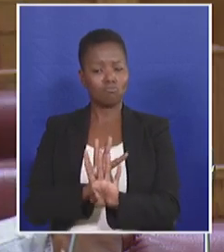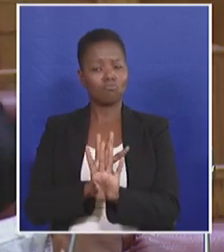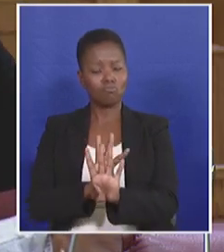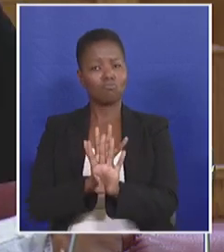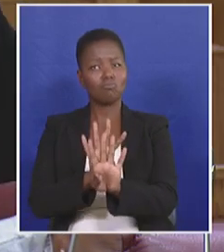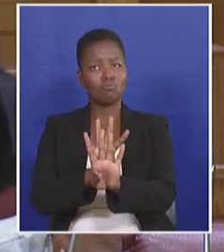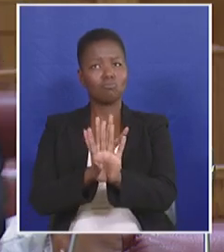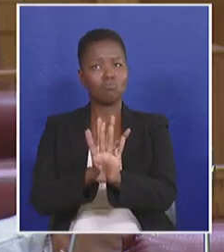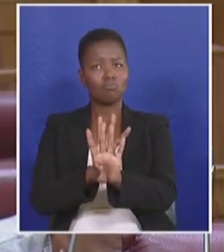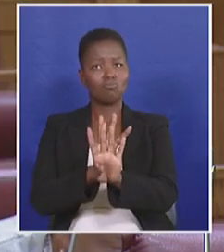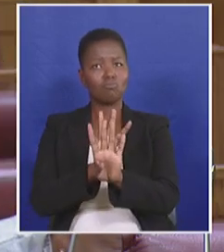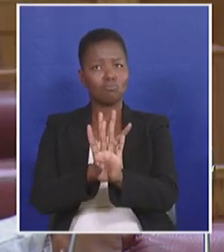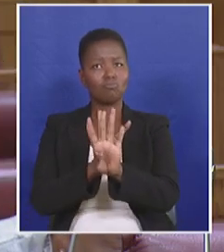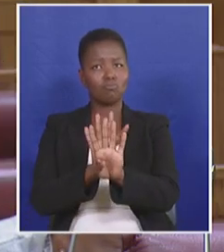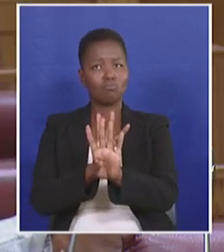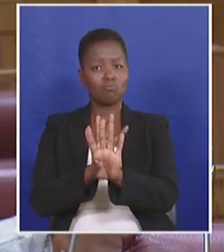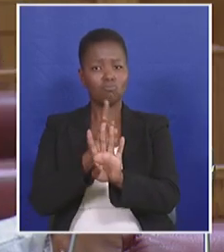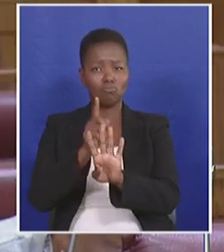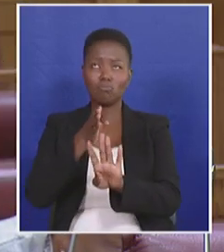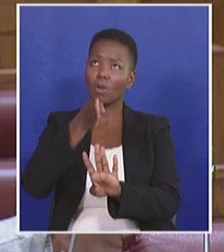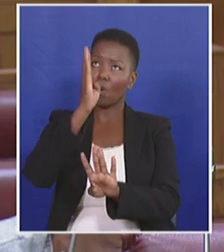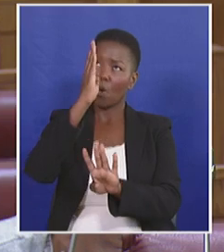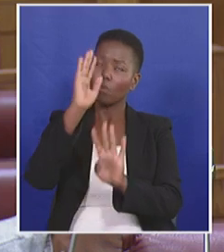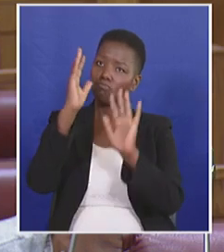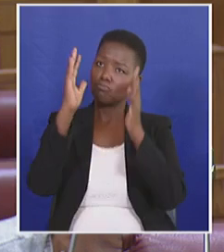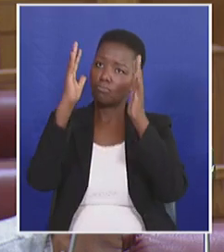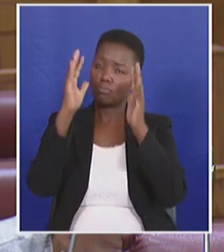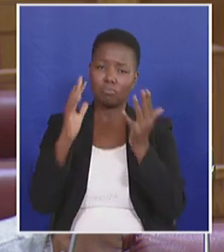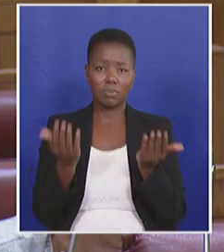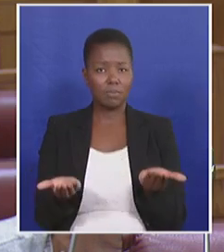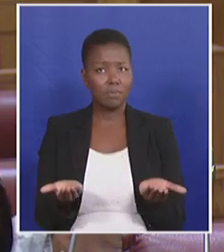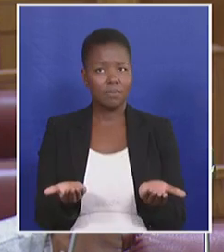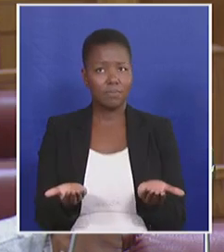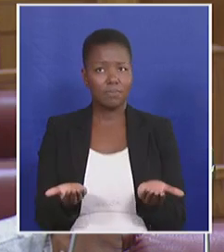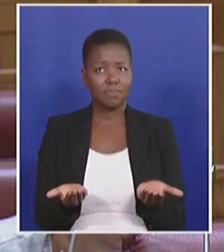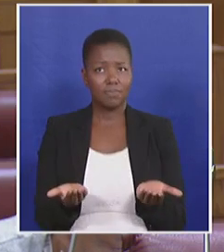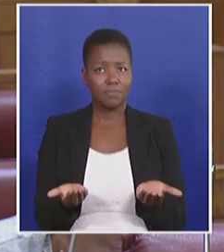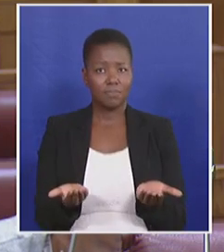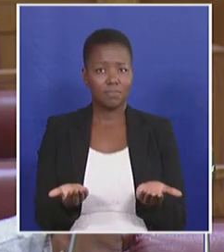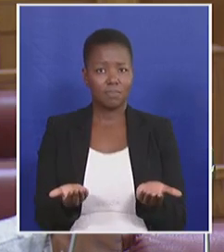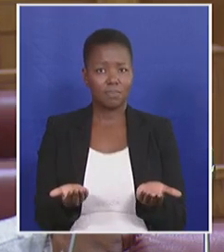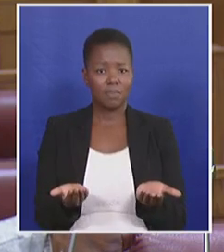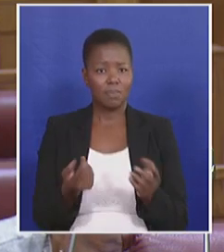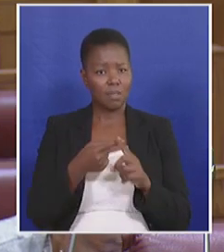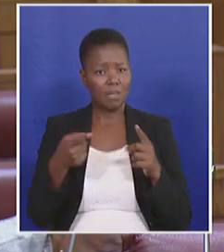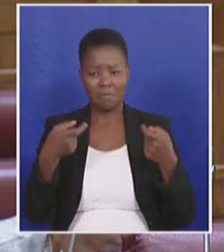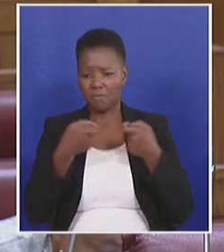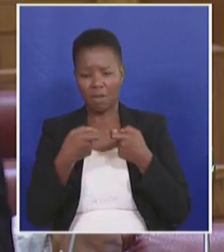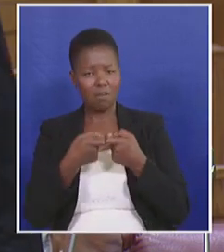praising His Almighty the Lord, you know? So there are no beatings that take place